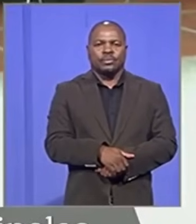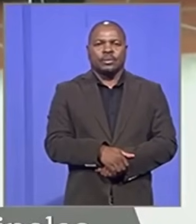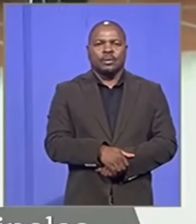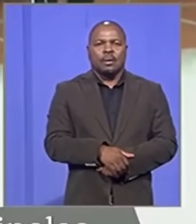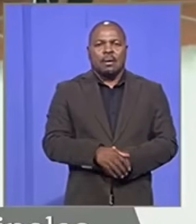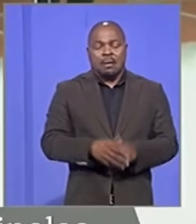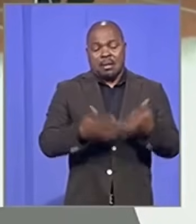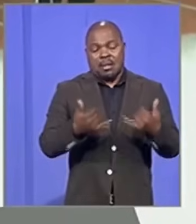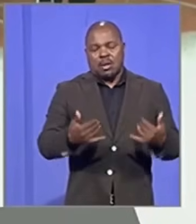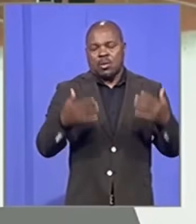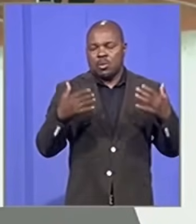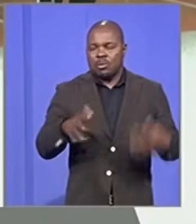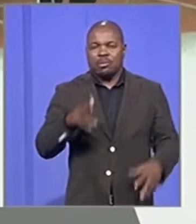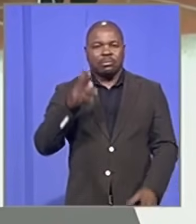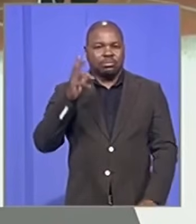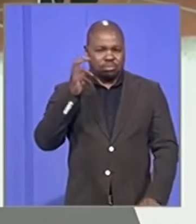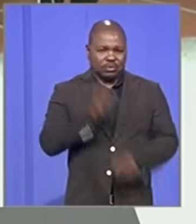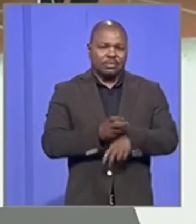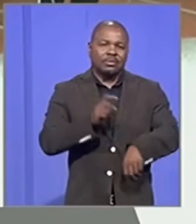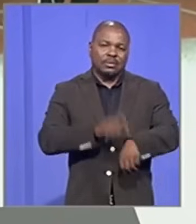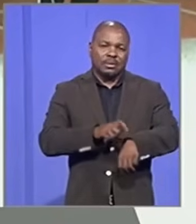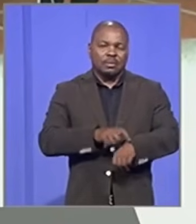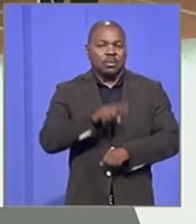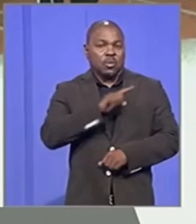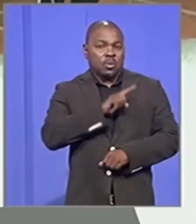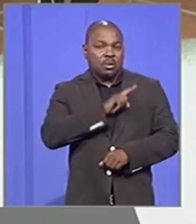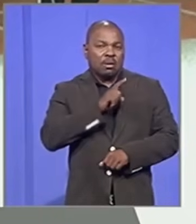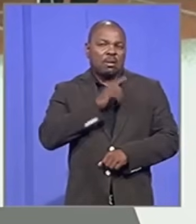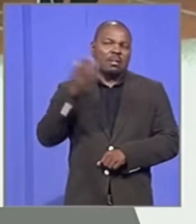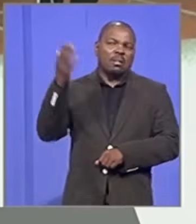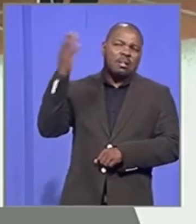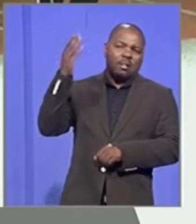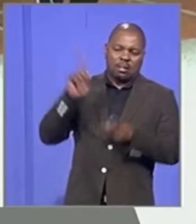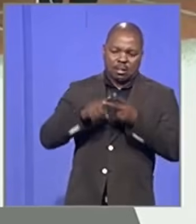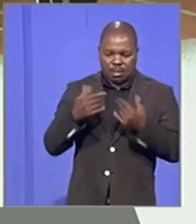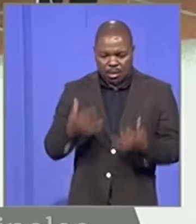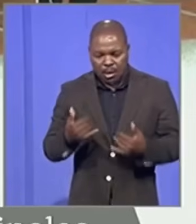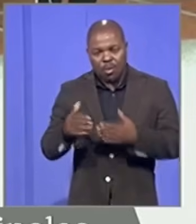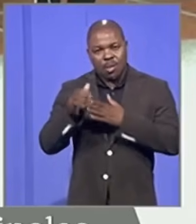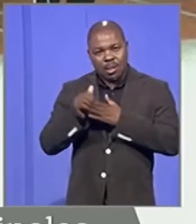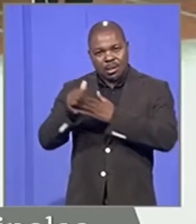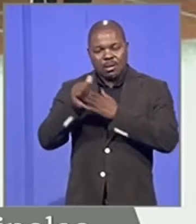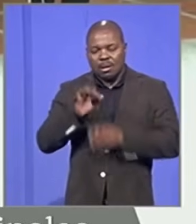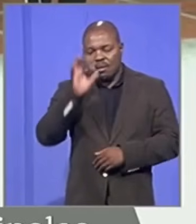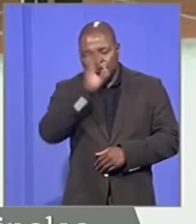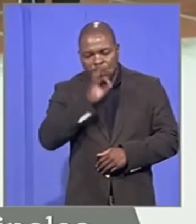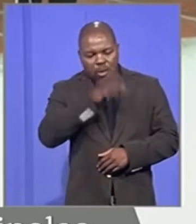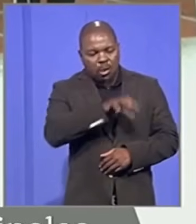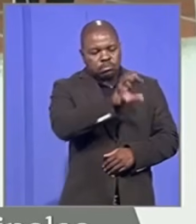Nako e boima baetapele ba jwale le ba mehleng ba beha digare